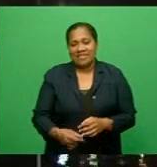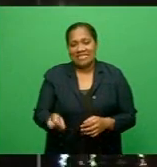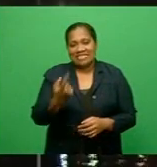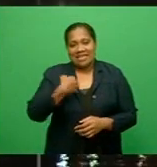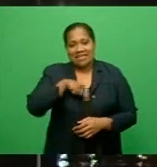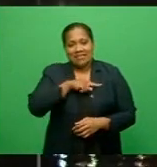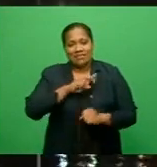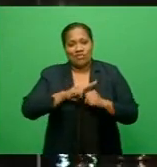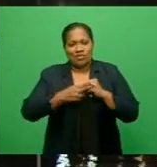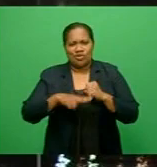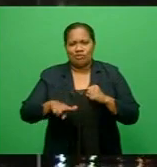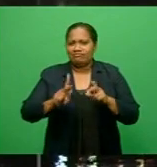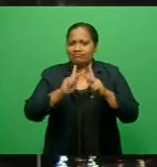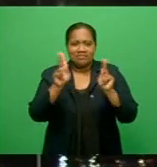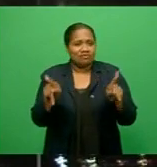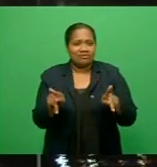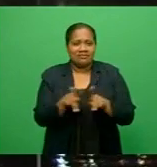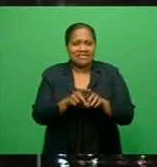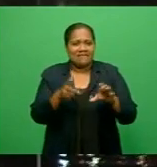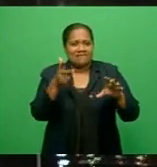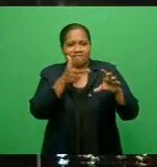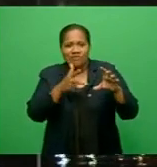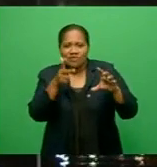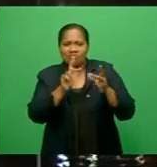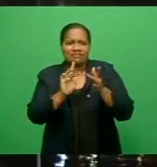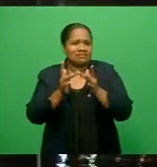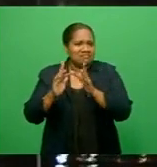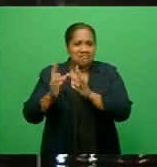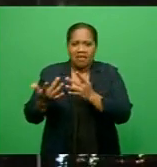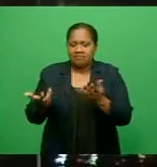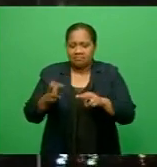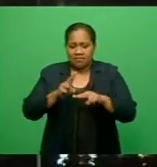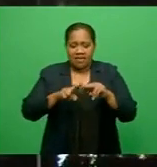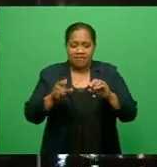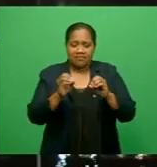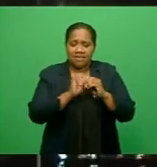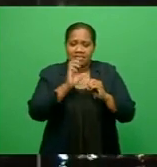us newsworthy pictures or videos on email,